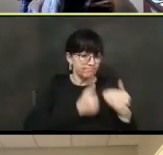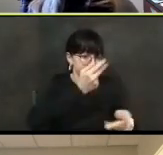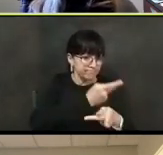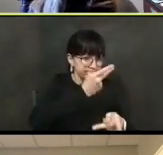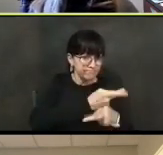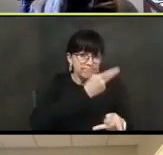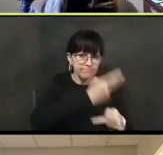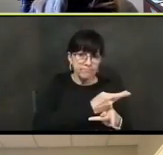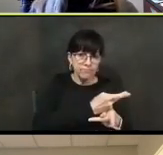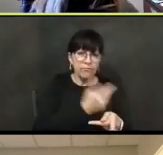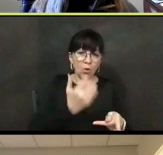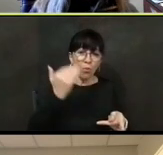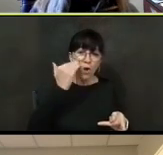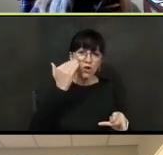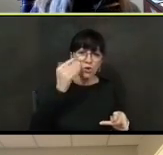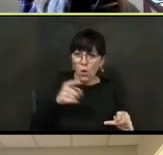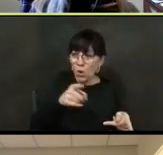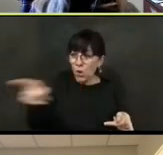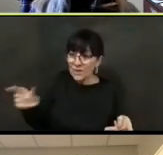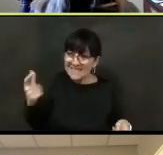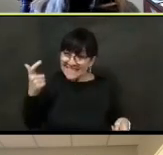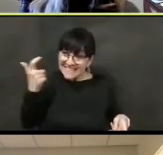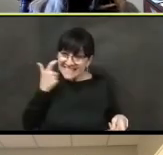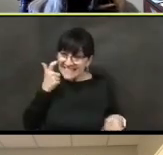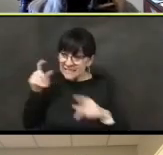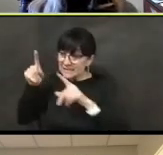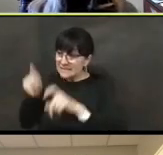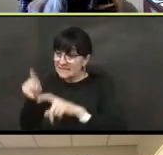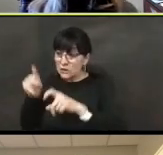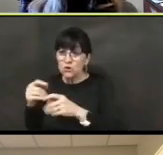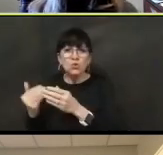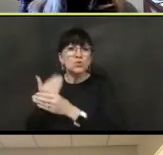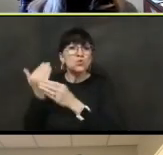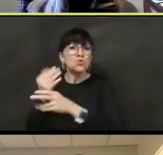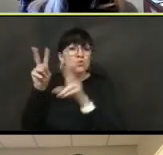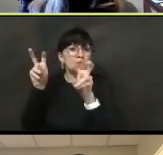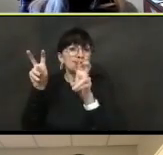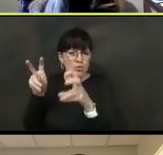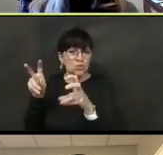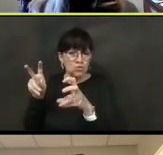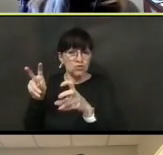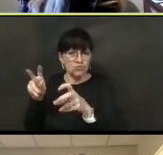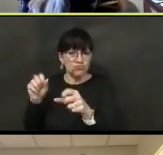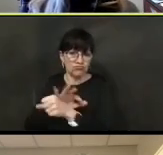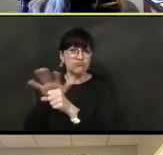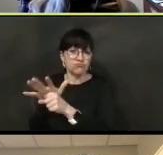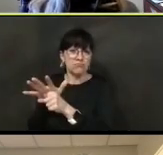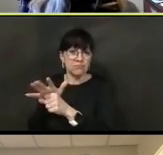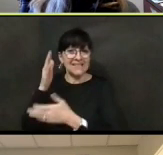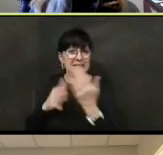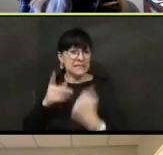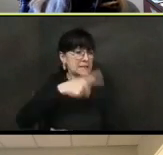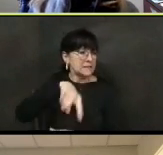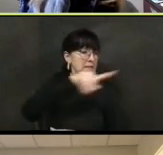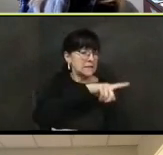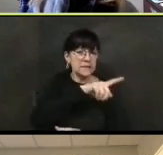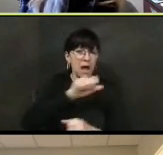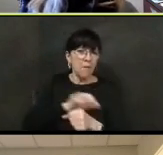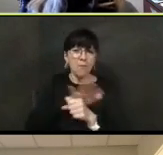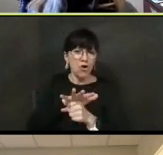be hospitalized, because we know a lot of people in the hospital have been there for a while. Another